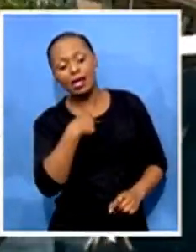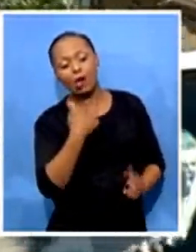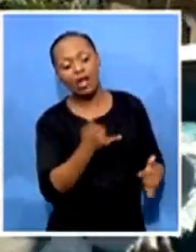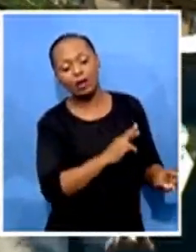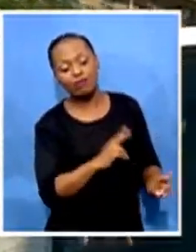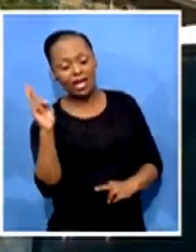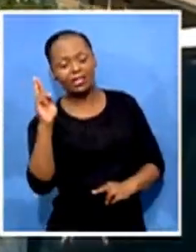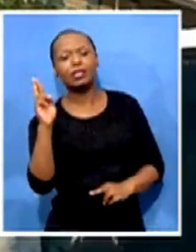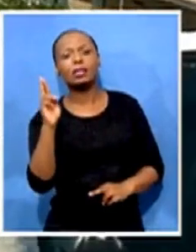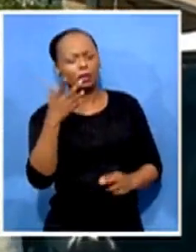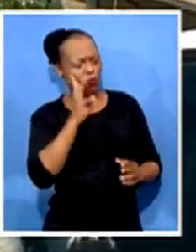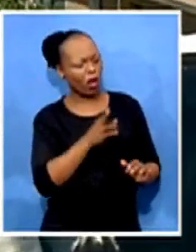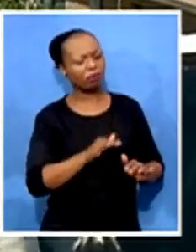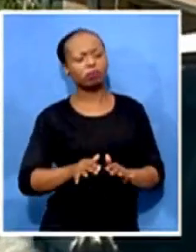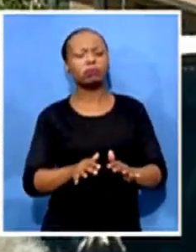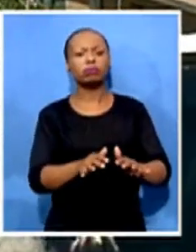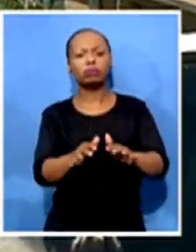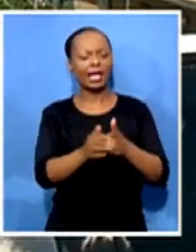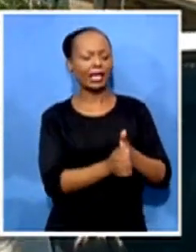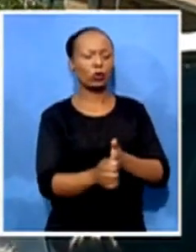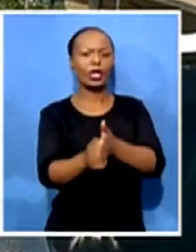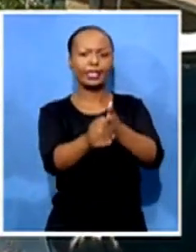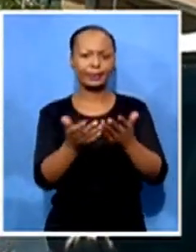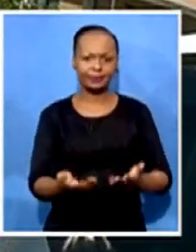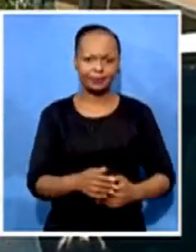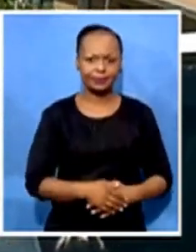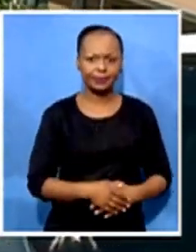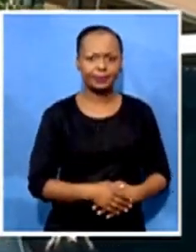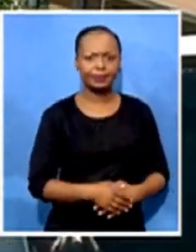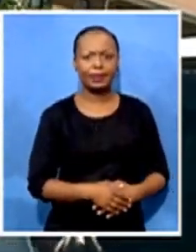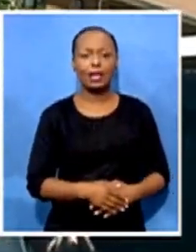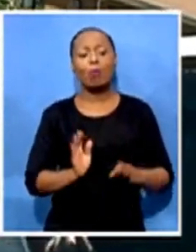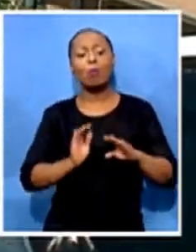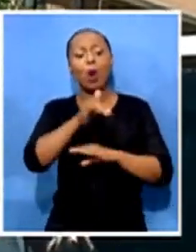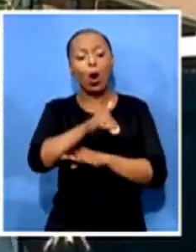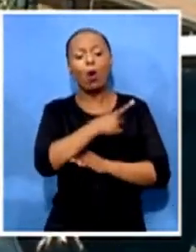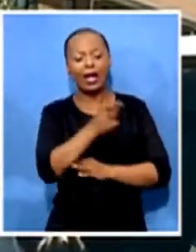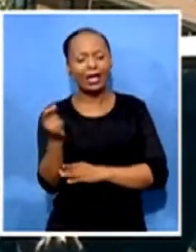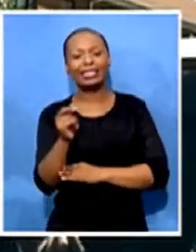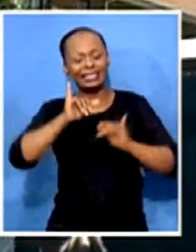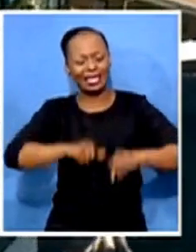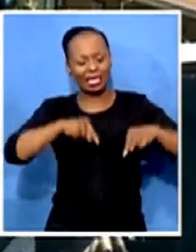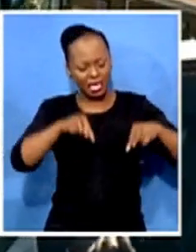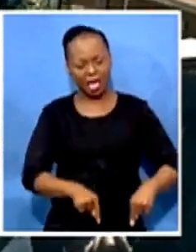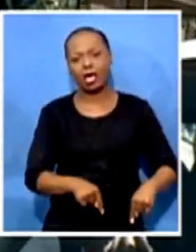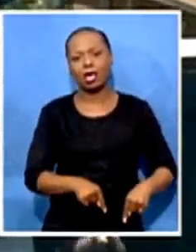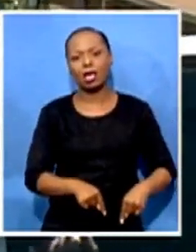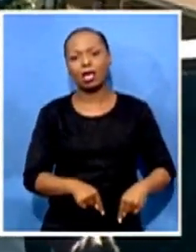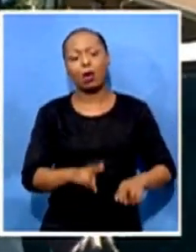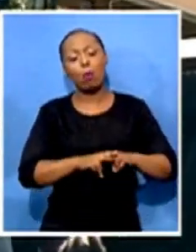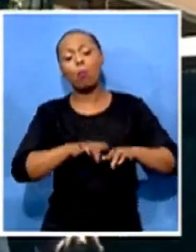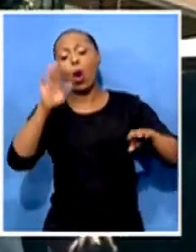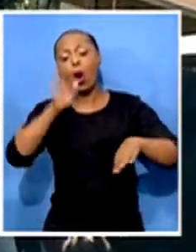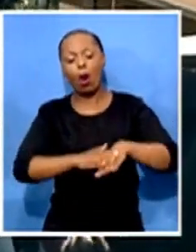The overflow, any more than the 100, remains here. We are not going to allow people to come from here any further, only the 100 as